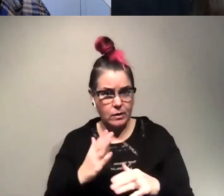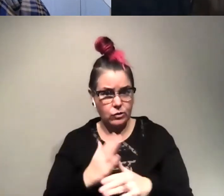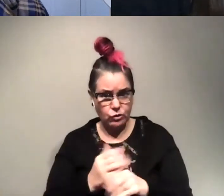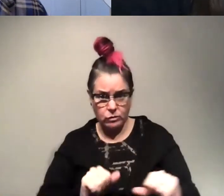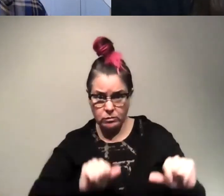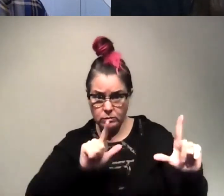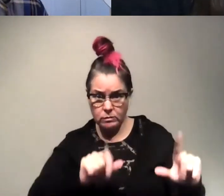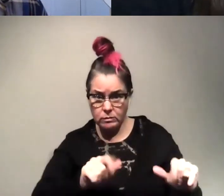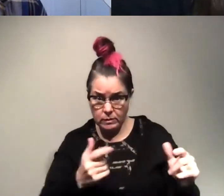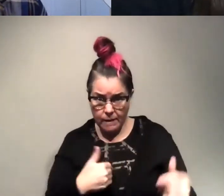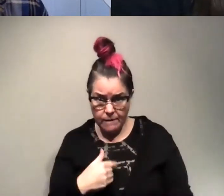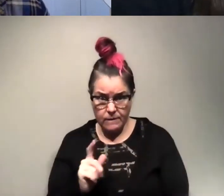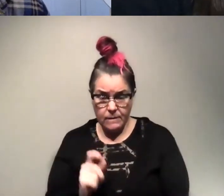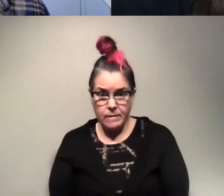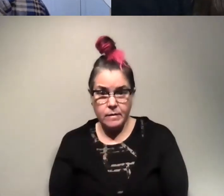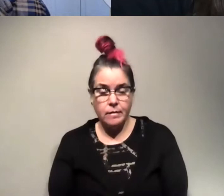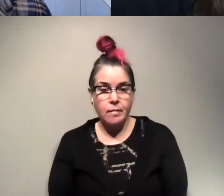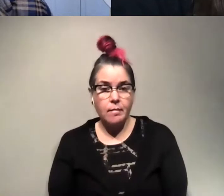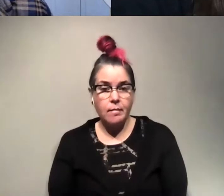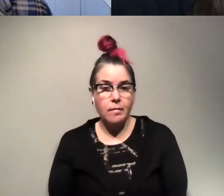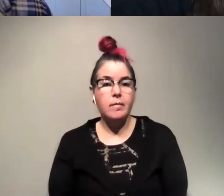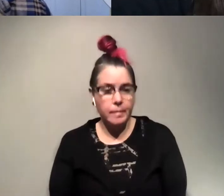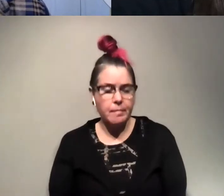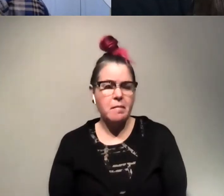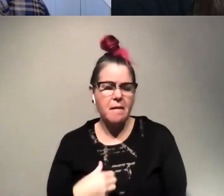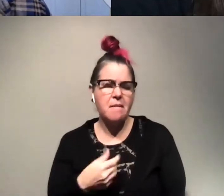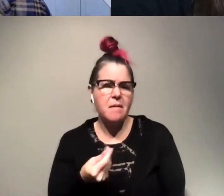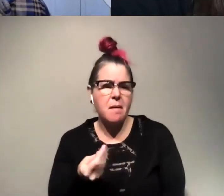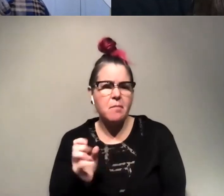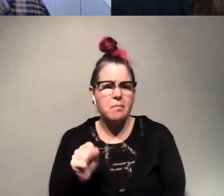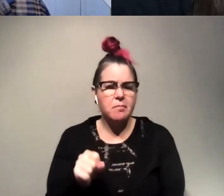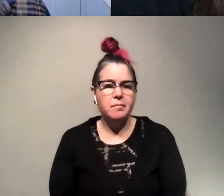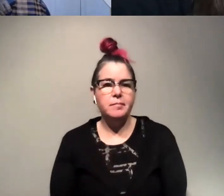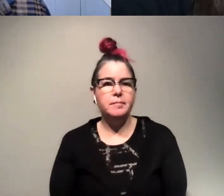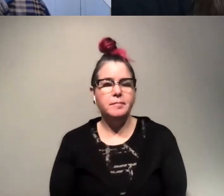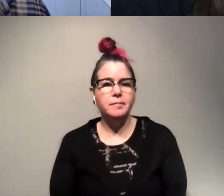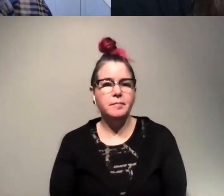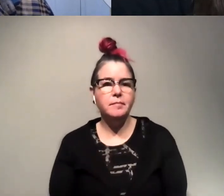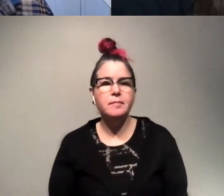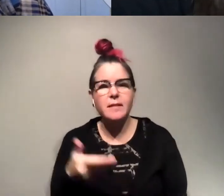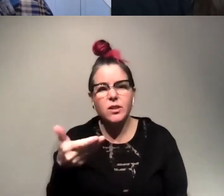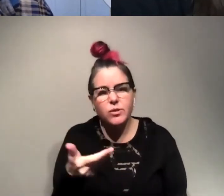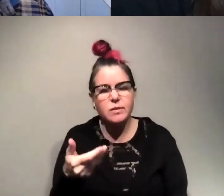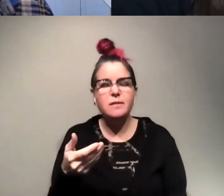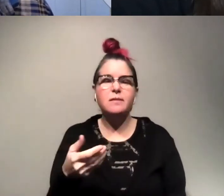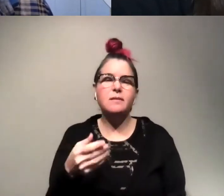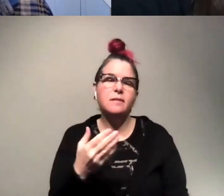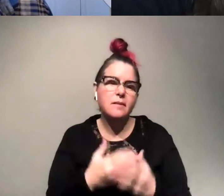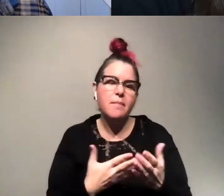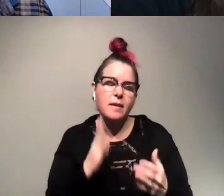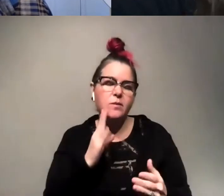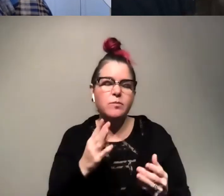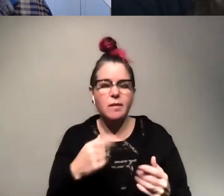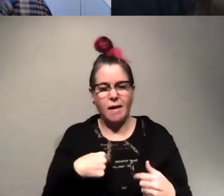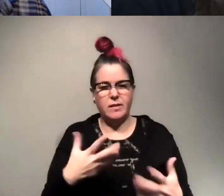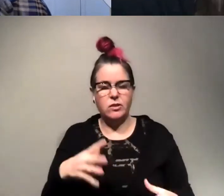to share with us today? Yeah, I have a couple short slides sort of introducing some of the things that I've done.